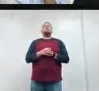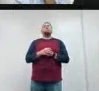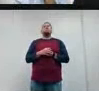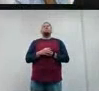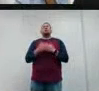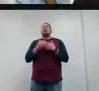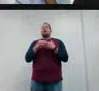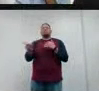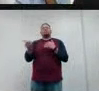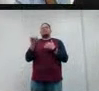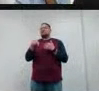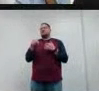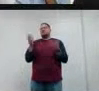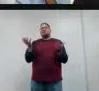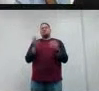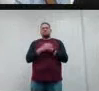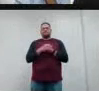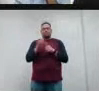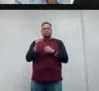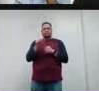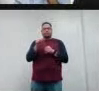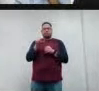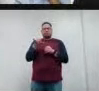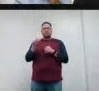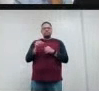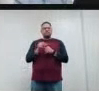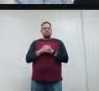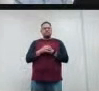after this. So Satya, I want to get your thoughts here.